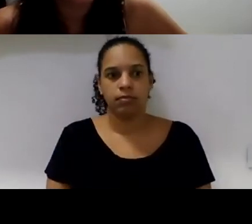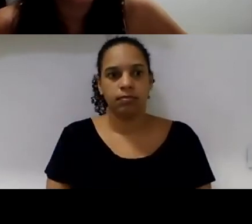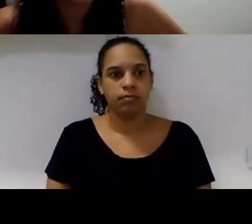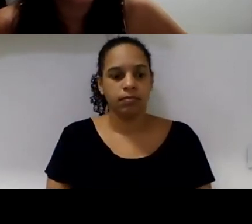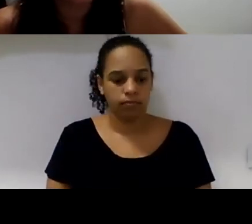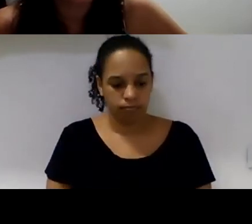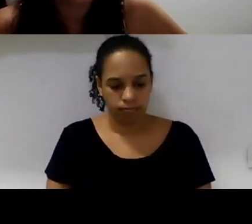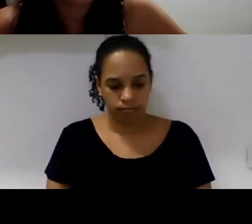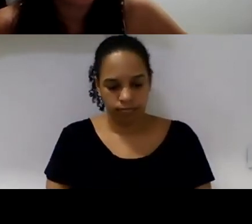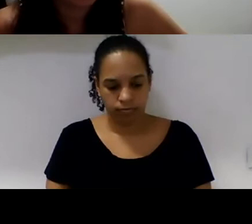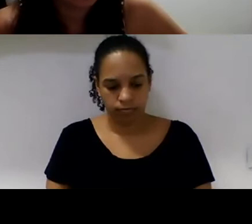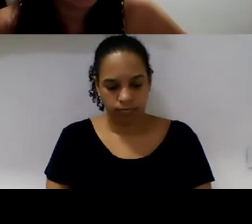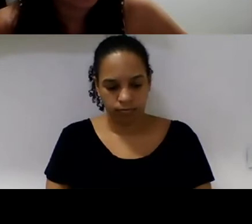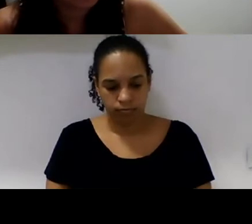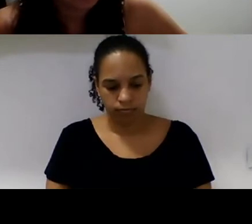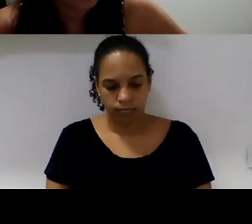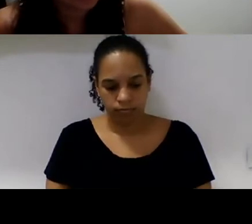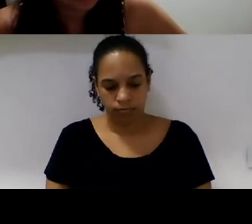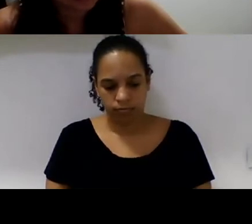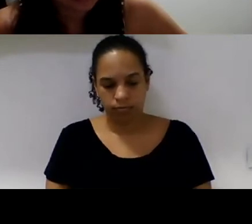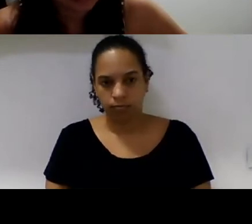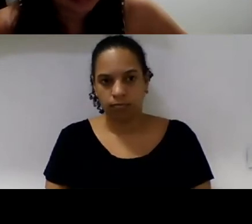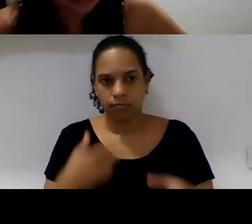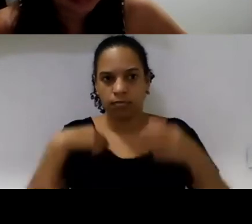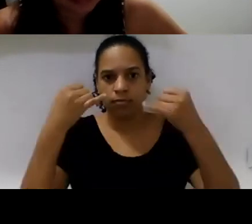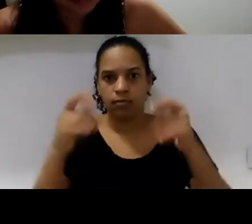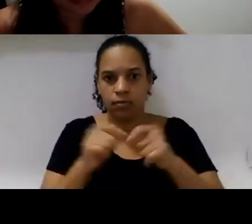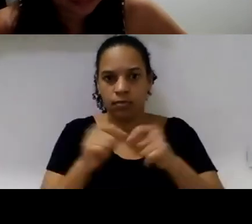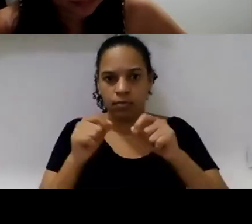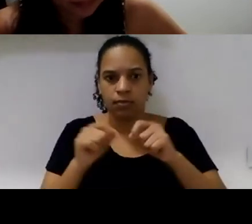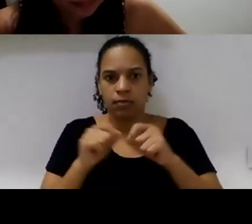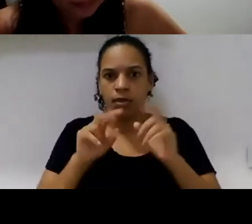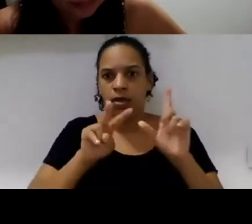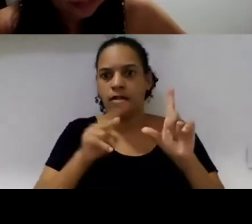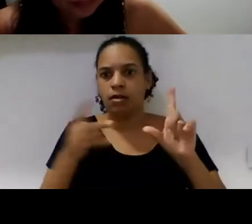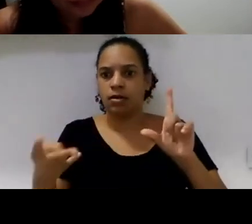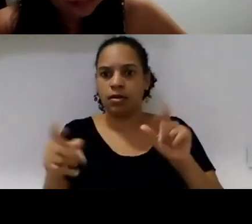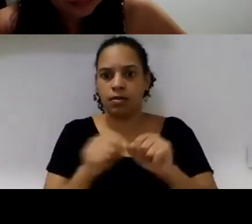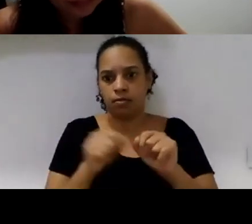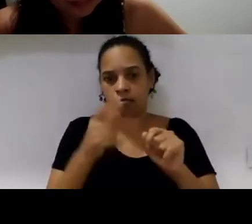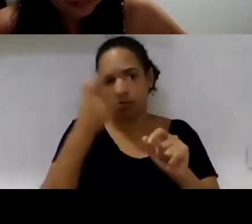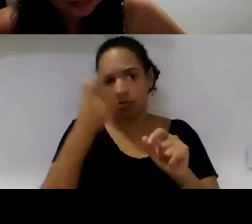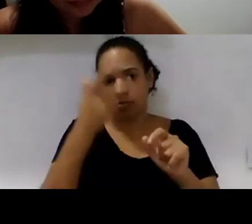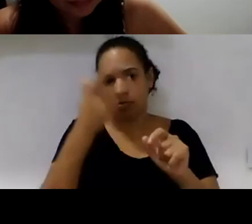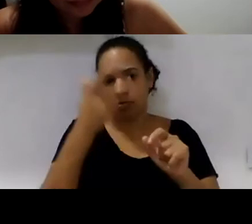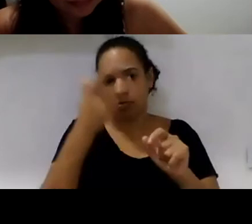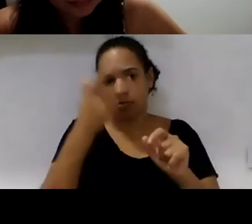Você assinalou a transcrição Já para tá ela? Vai liberado aparecer para uma. mim? Vai aparecer Vivi